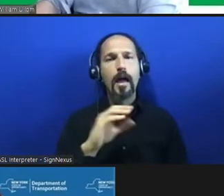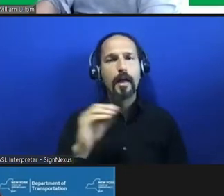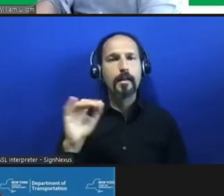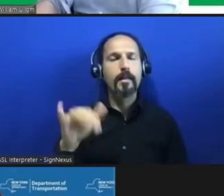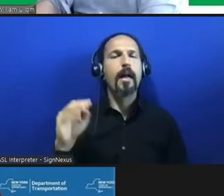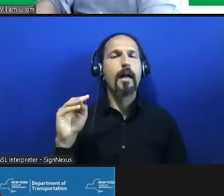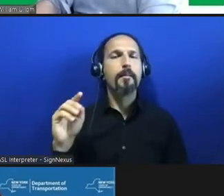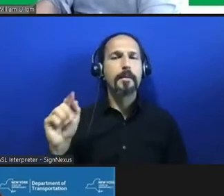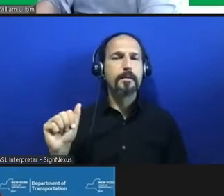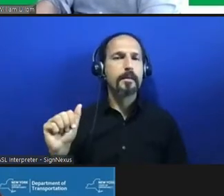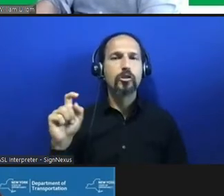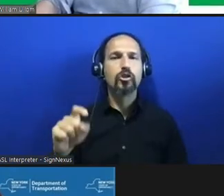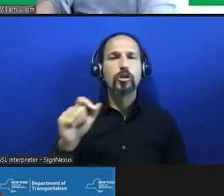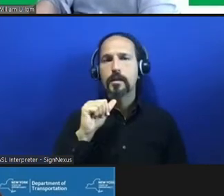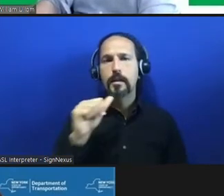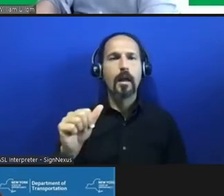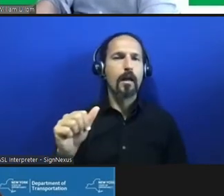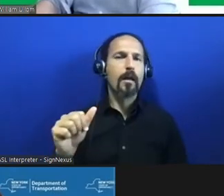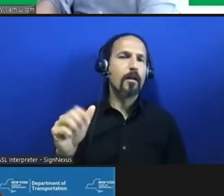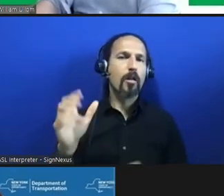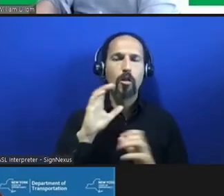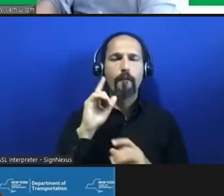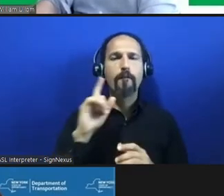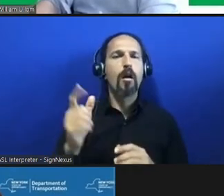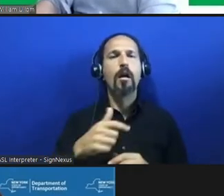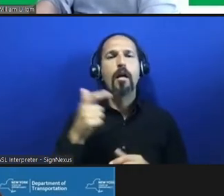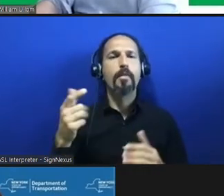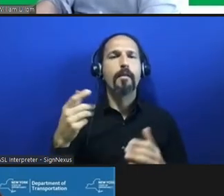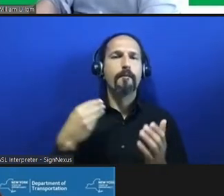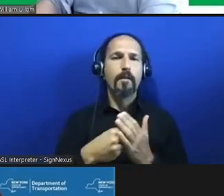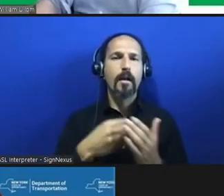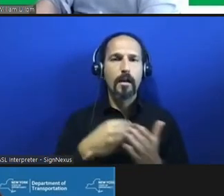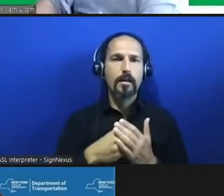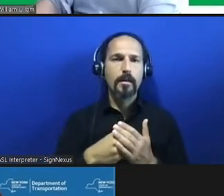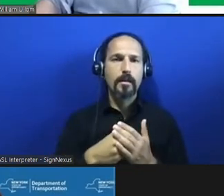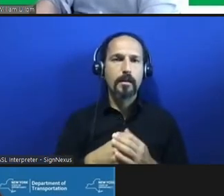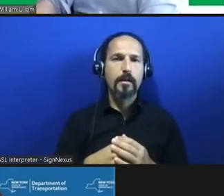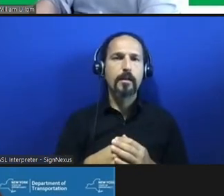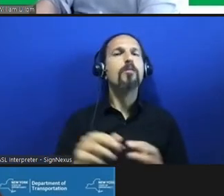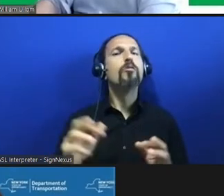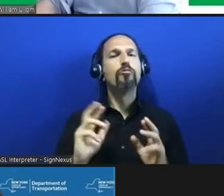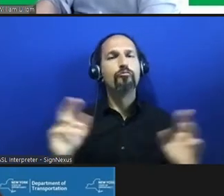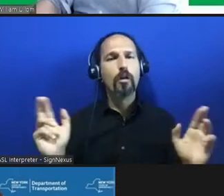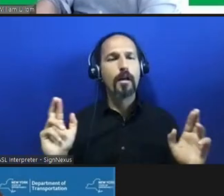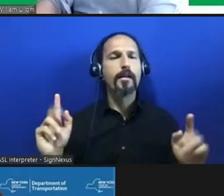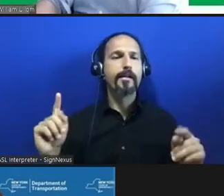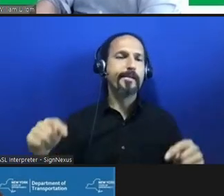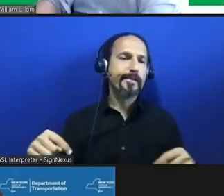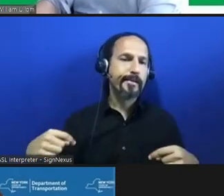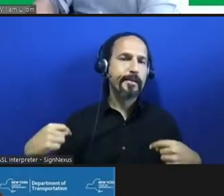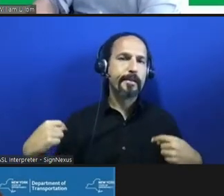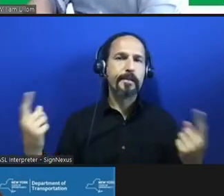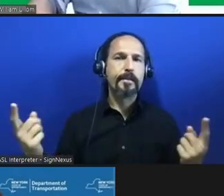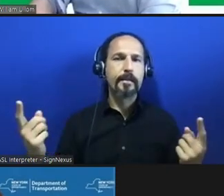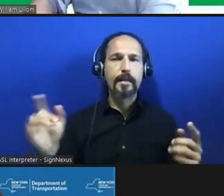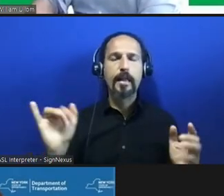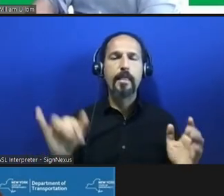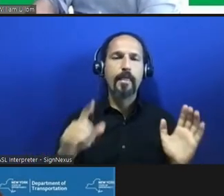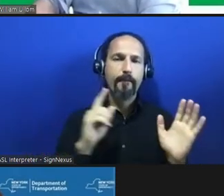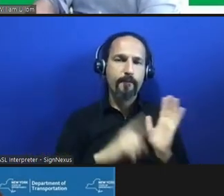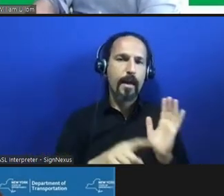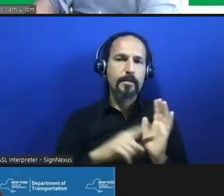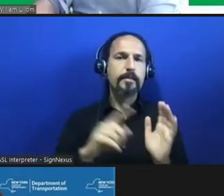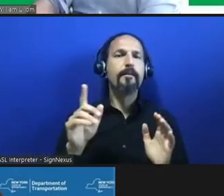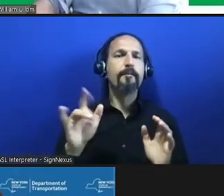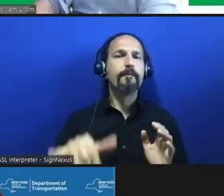MTA should not be grasping for some additional funding it's already been investigated and